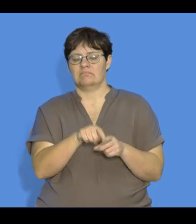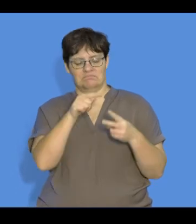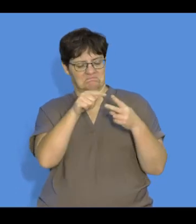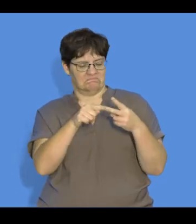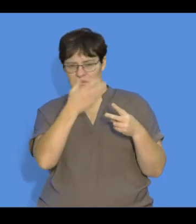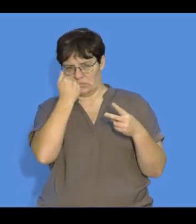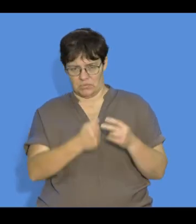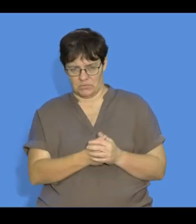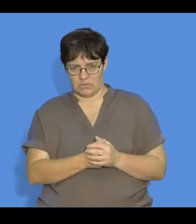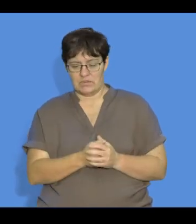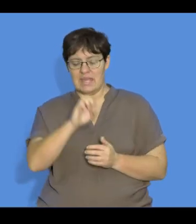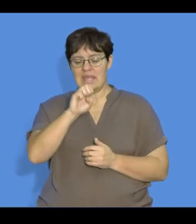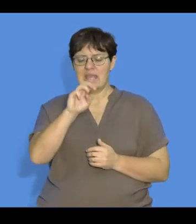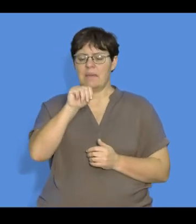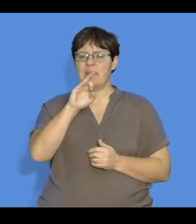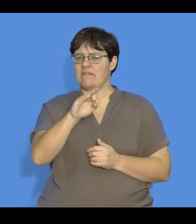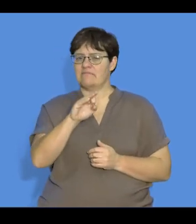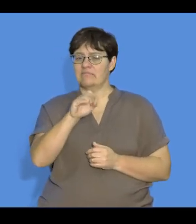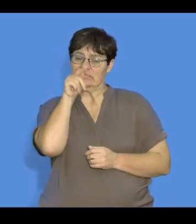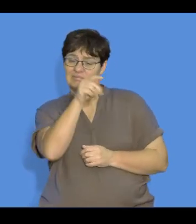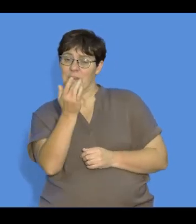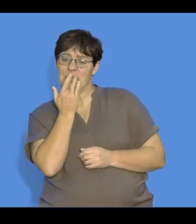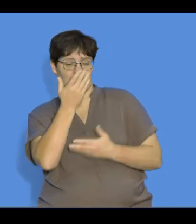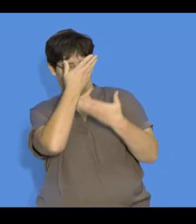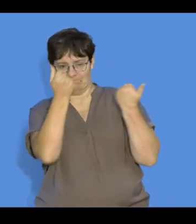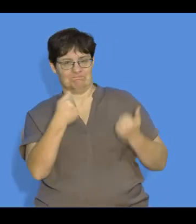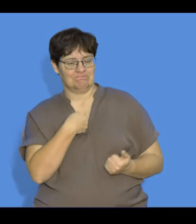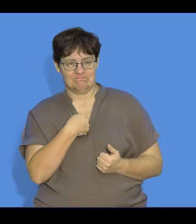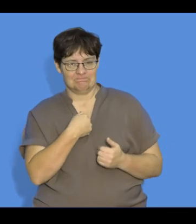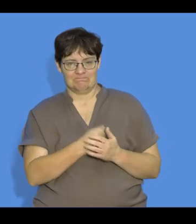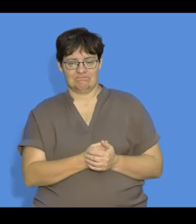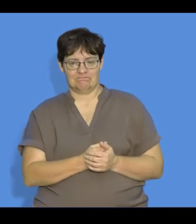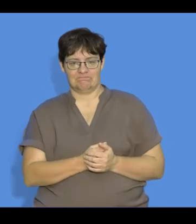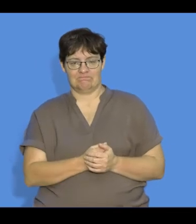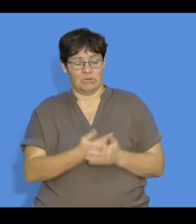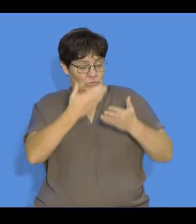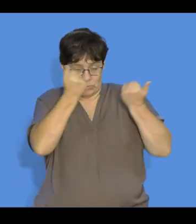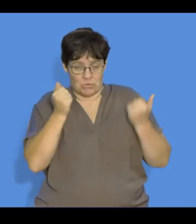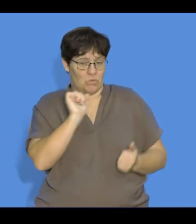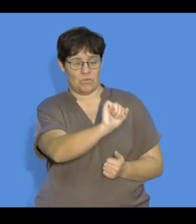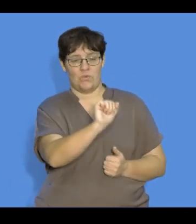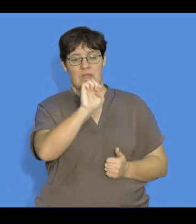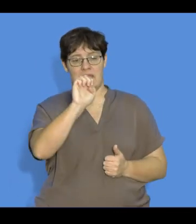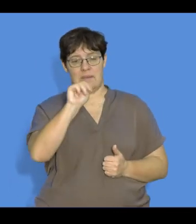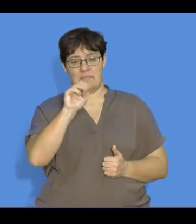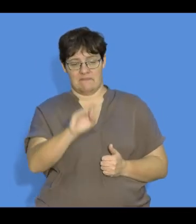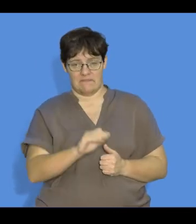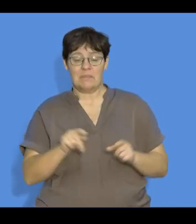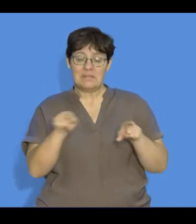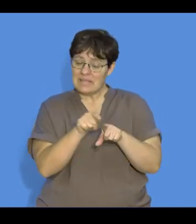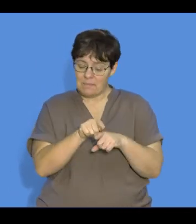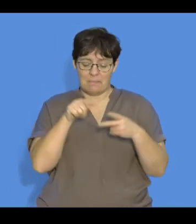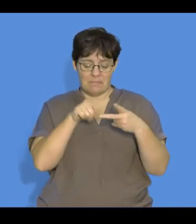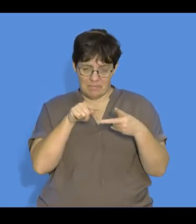the EMF, okay, which is not a trench smash. So our EMF, question mark, we don't know what it is. But also this battery